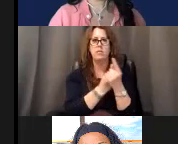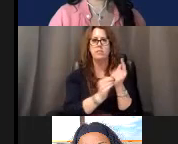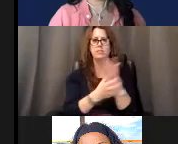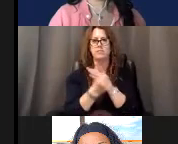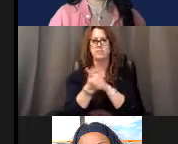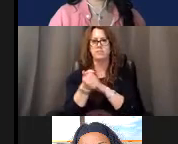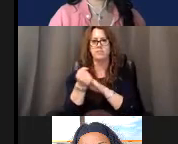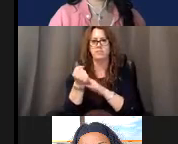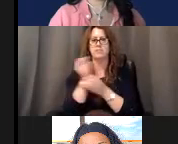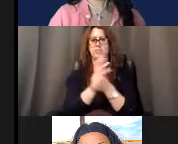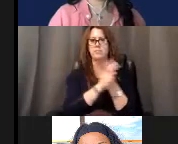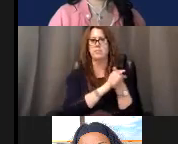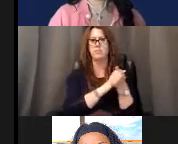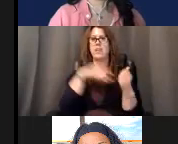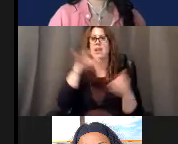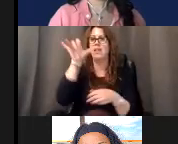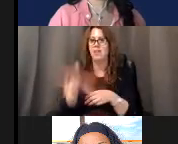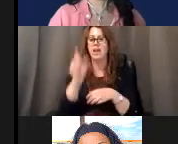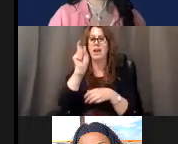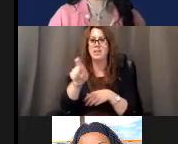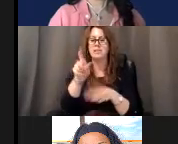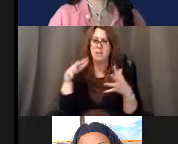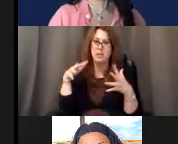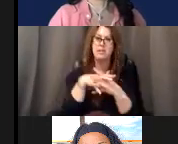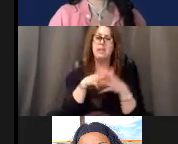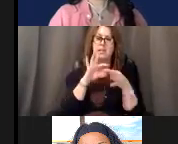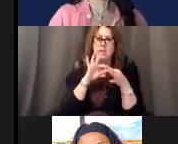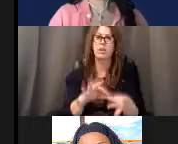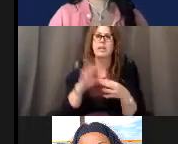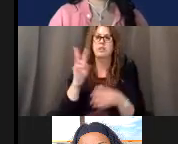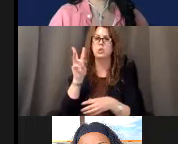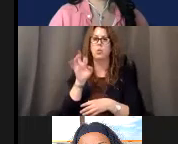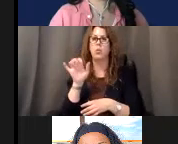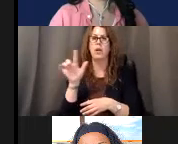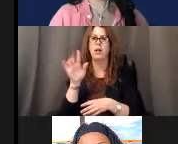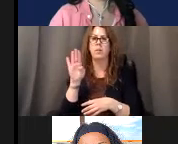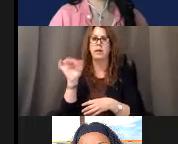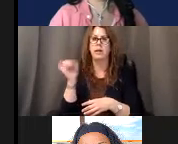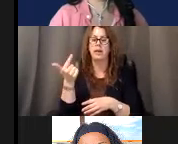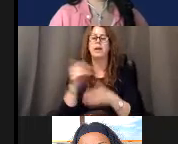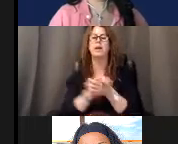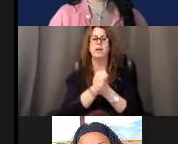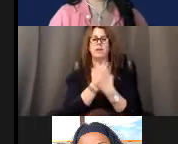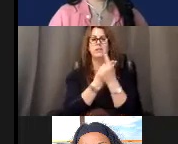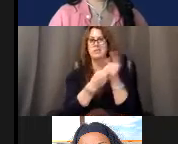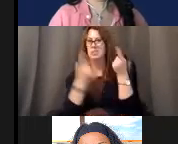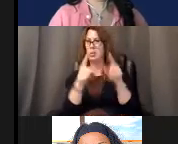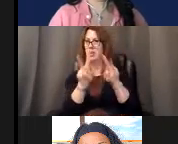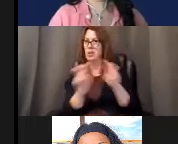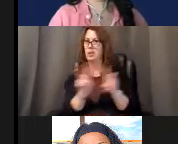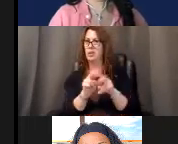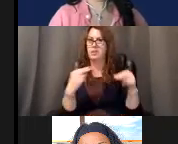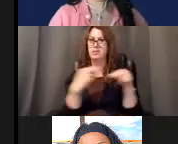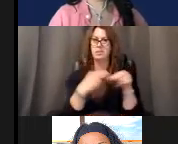in well-being, right, at the center, and strengthening communities, okay? And so when you look at this, there's a couple of things. So one, on that top left, you